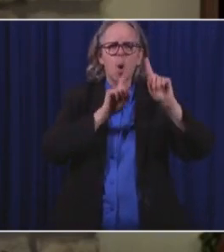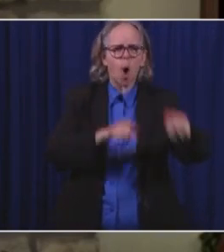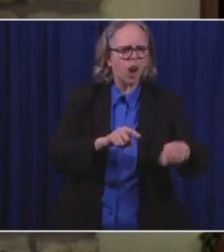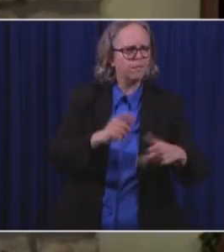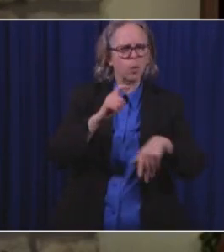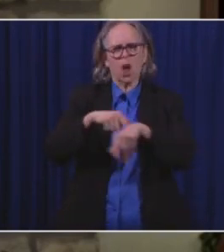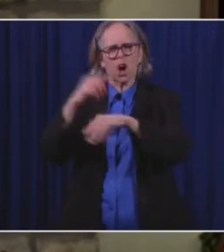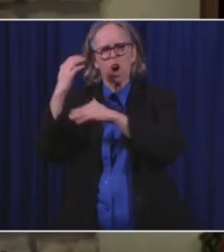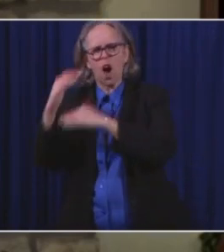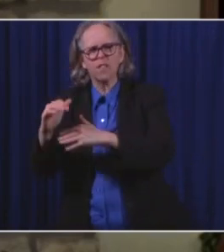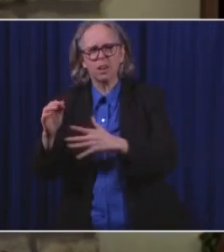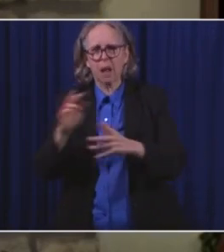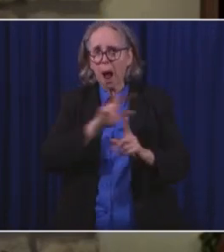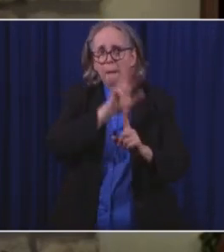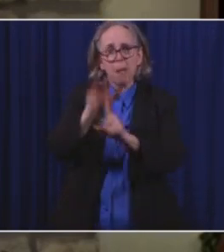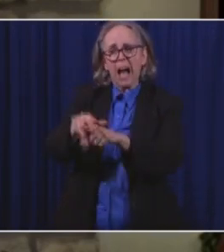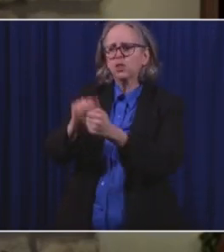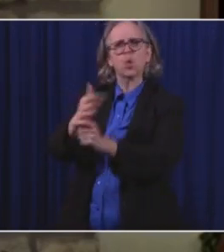impacts religious services.